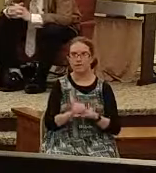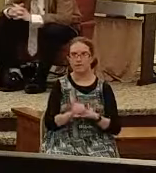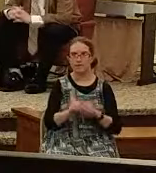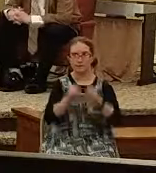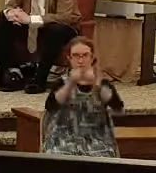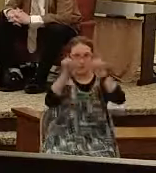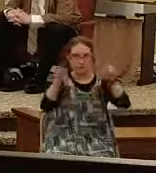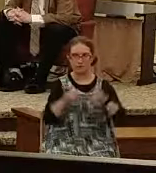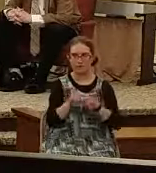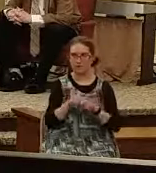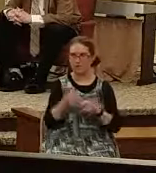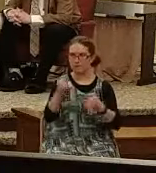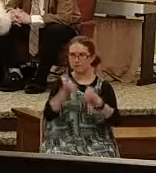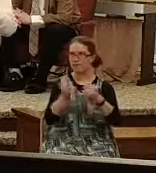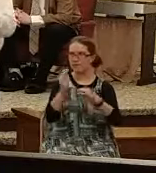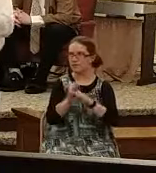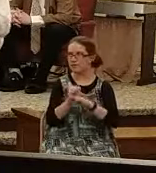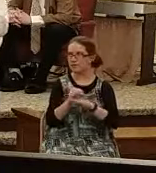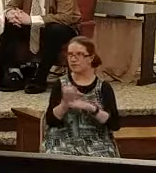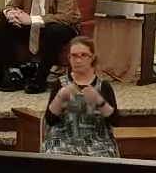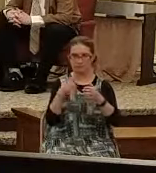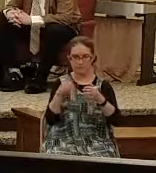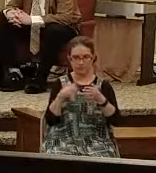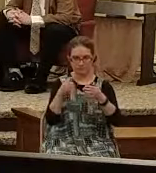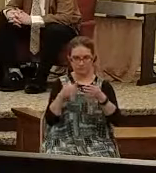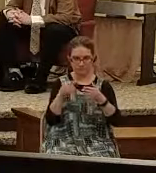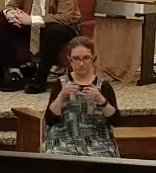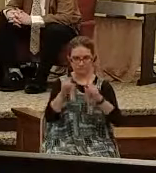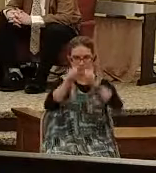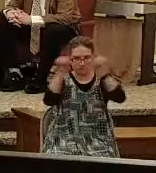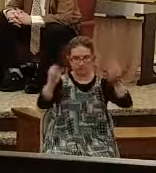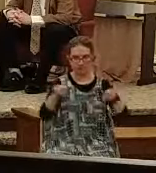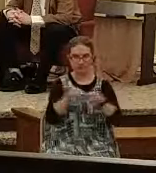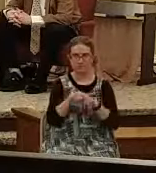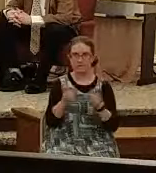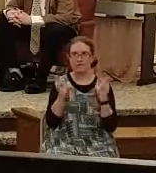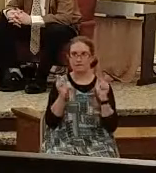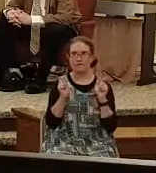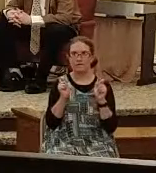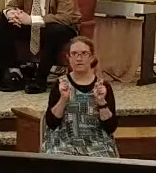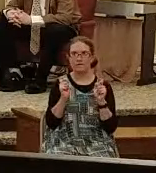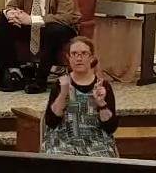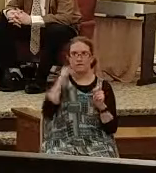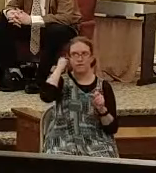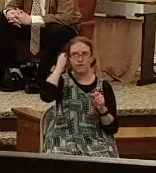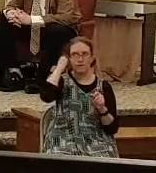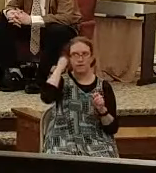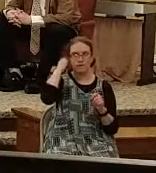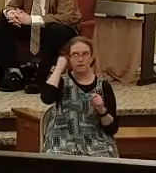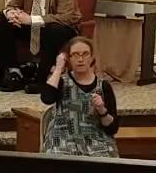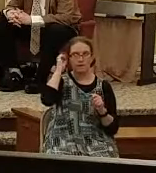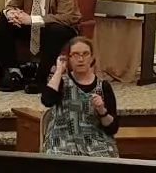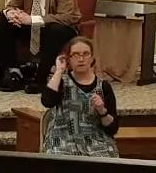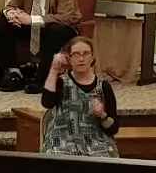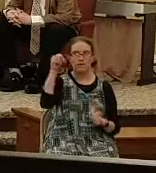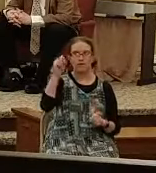pictures, I guess it was last night, and I'm flipping through there looking at the grandbaby pictures, and all of a sudden a post comes